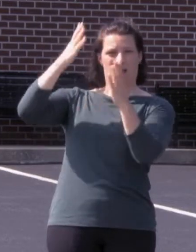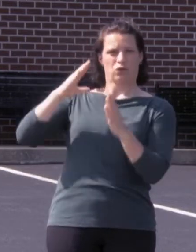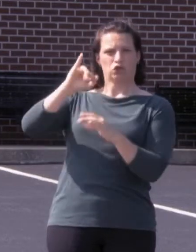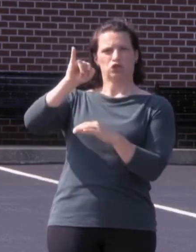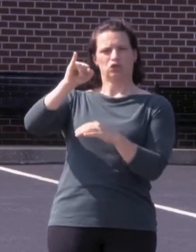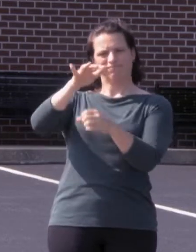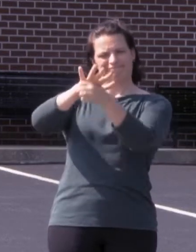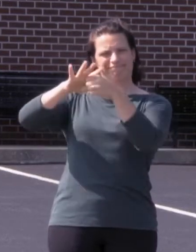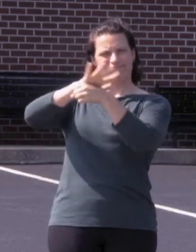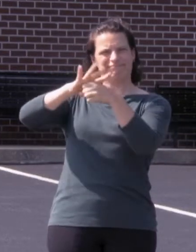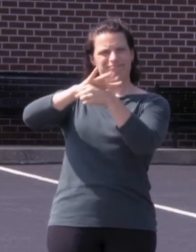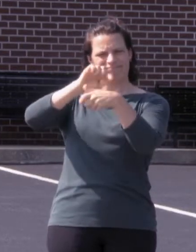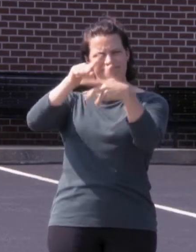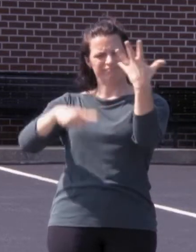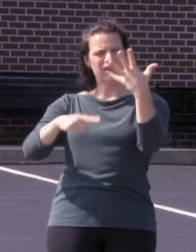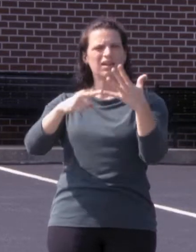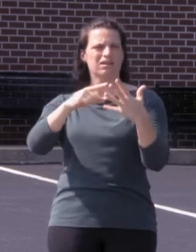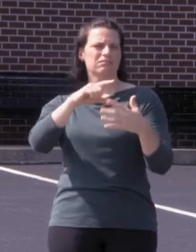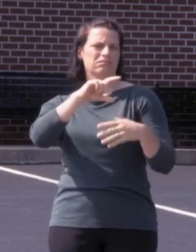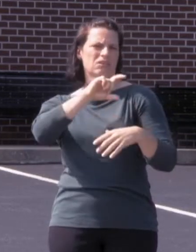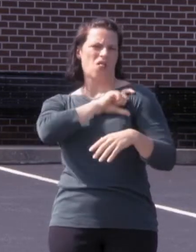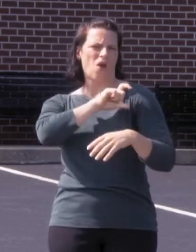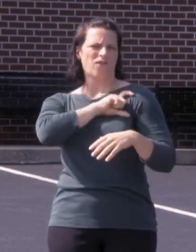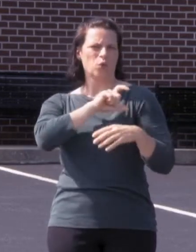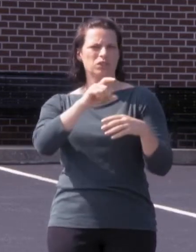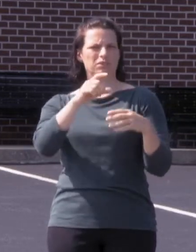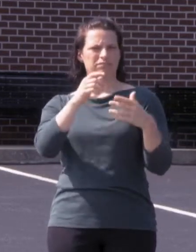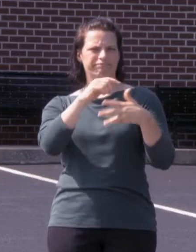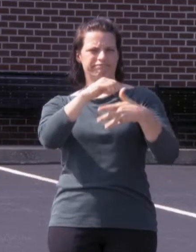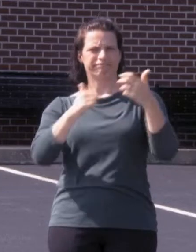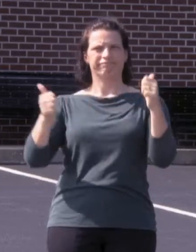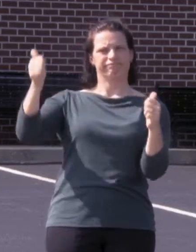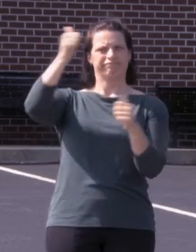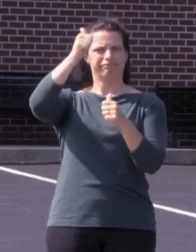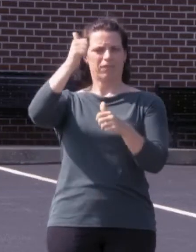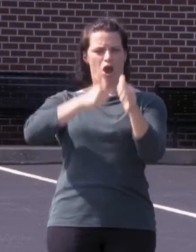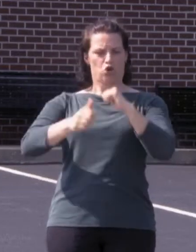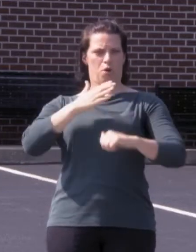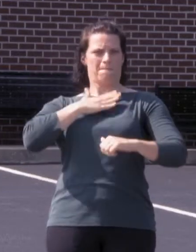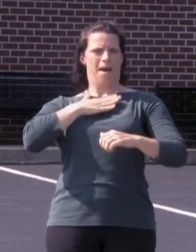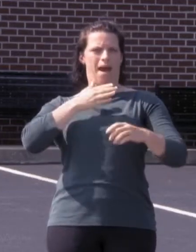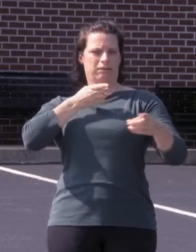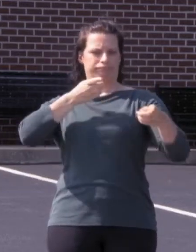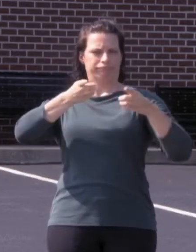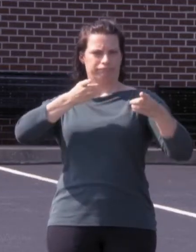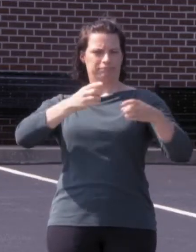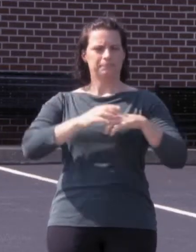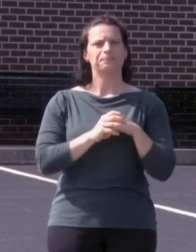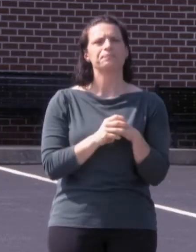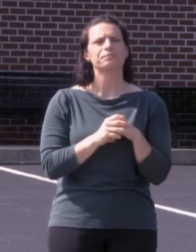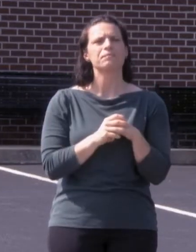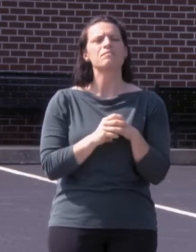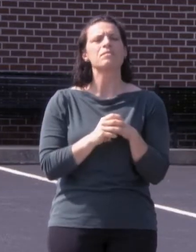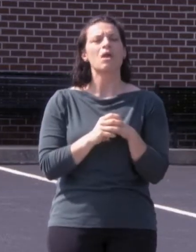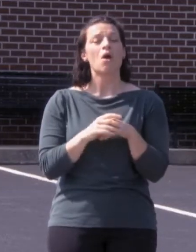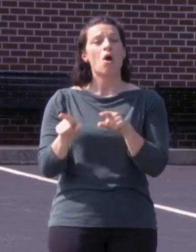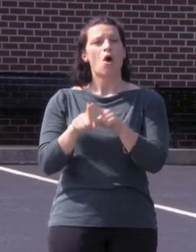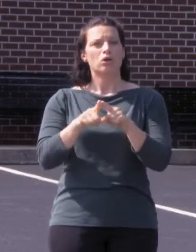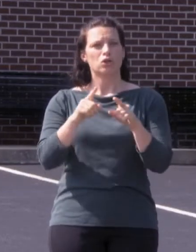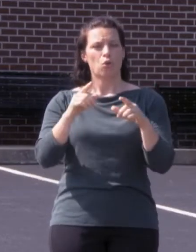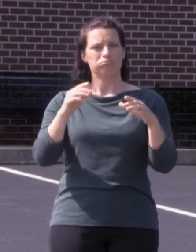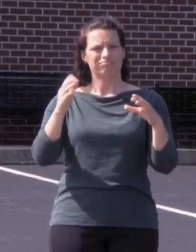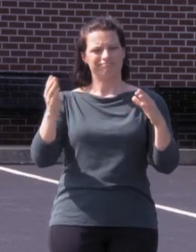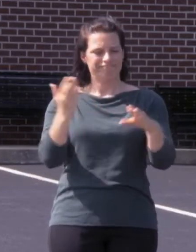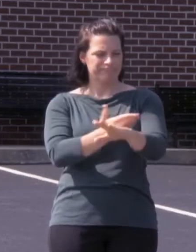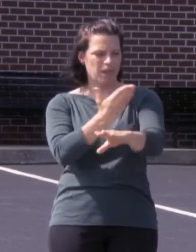number of law enforcement officials under my direction. And I called for updated training standards